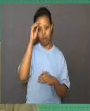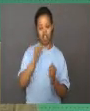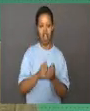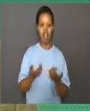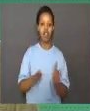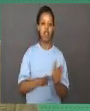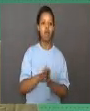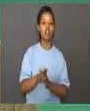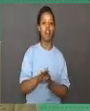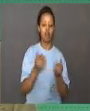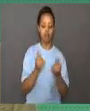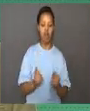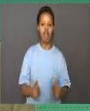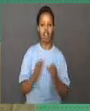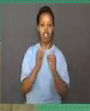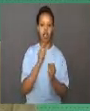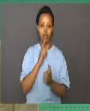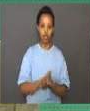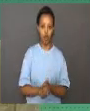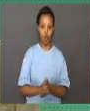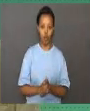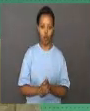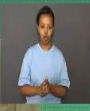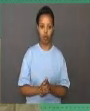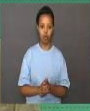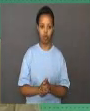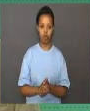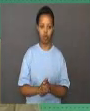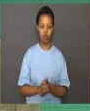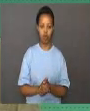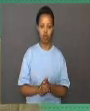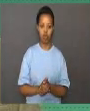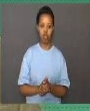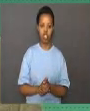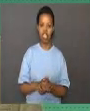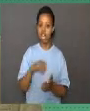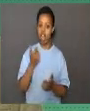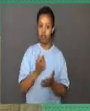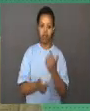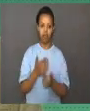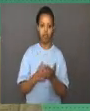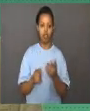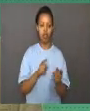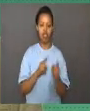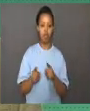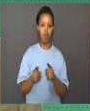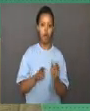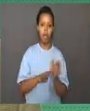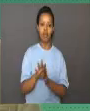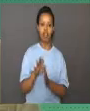classify bacteria. We discussed why classifying bacteria is useful